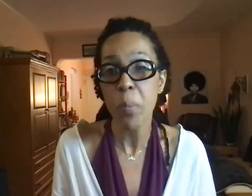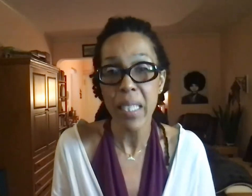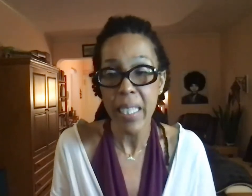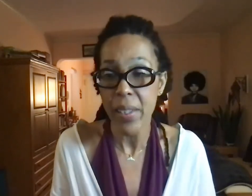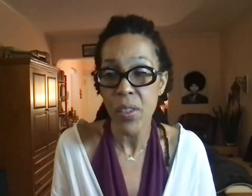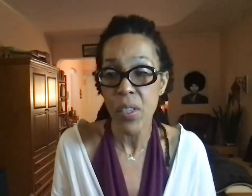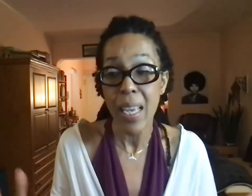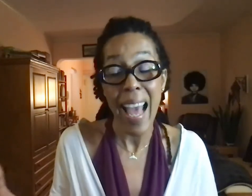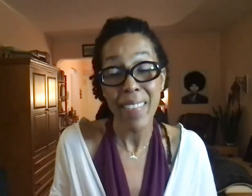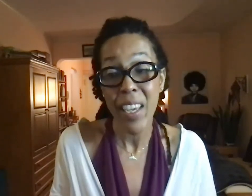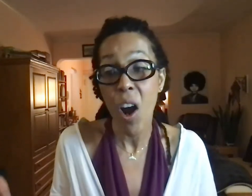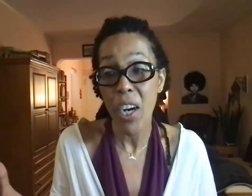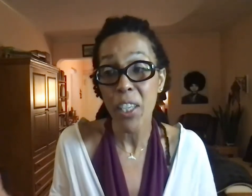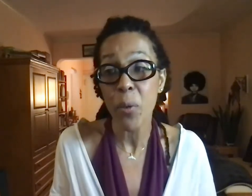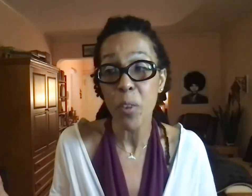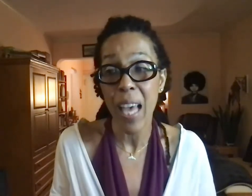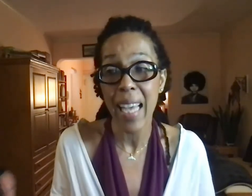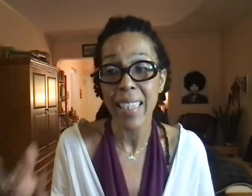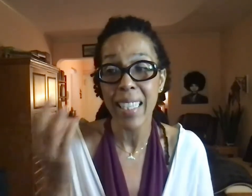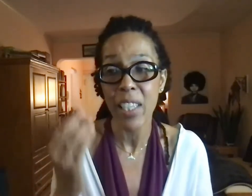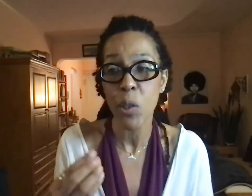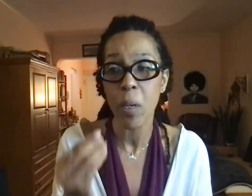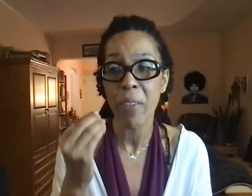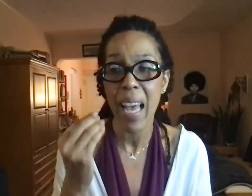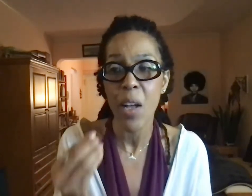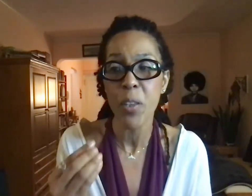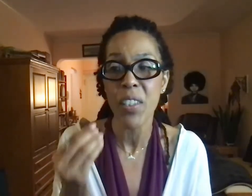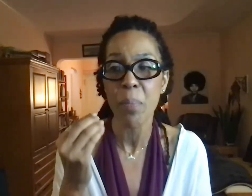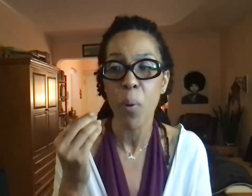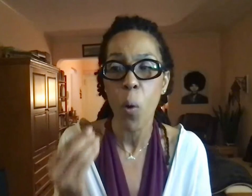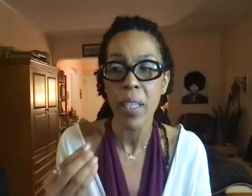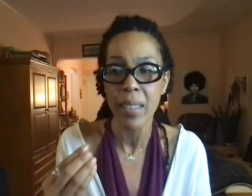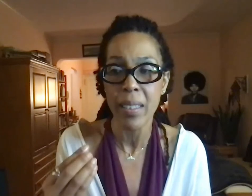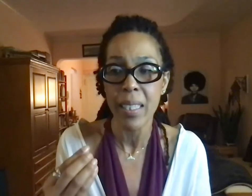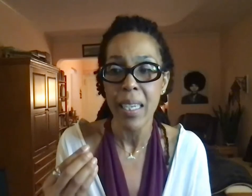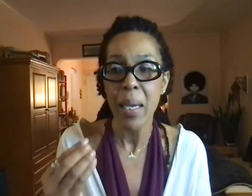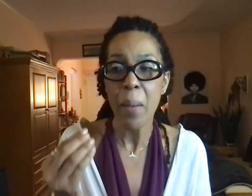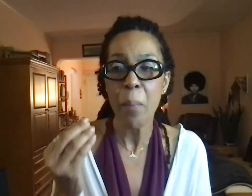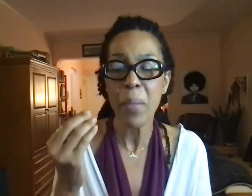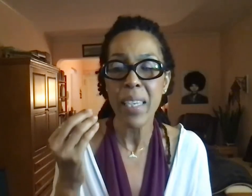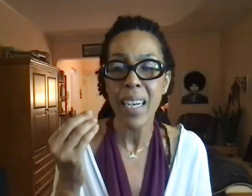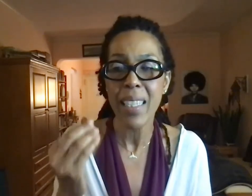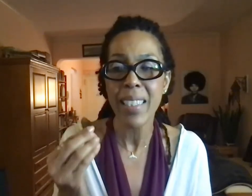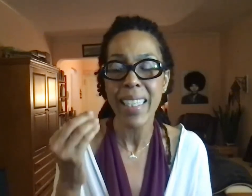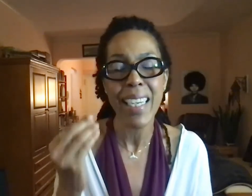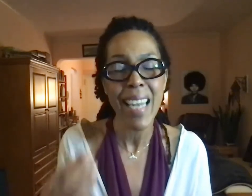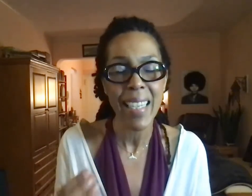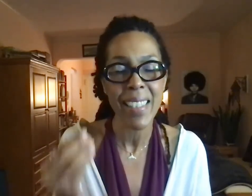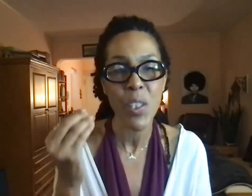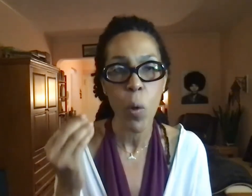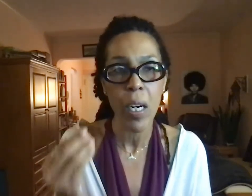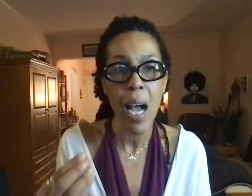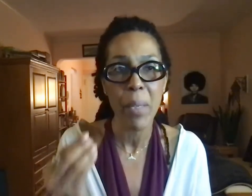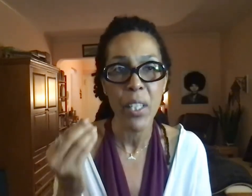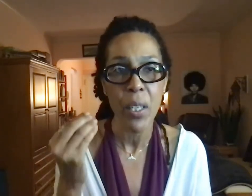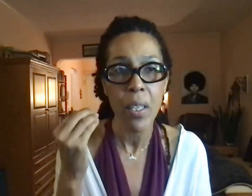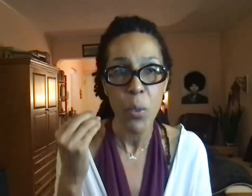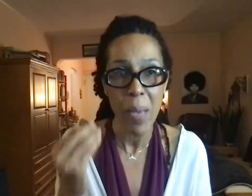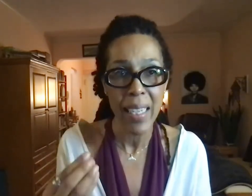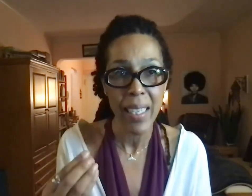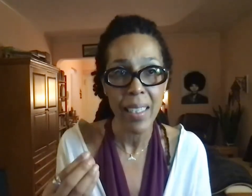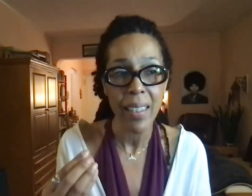of the human needs. And they argue that the issue of health is important because it connects us to our